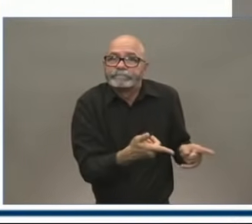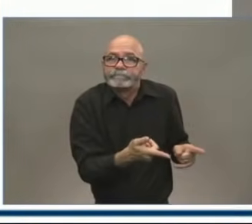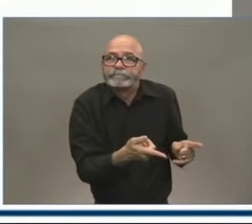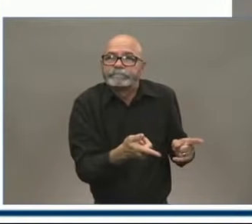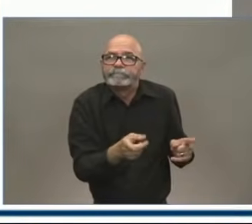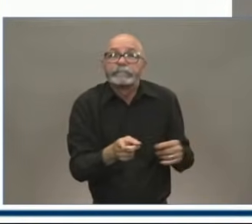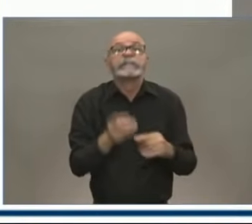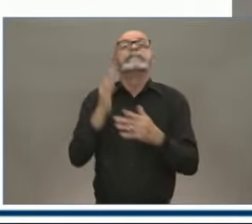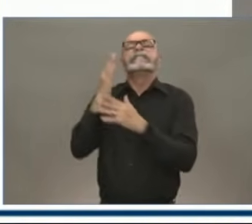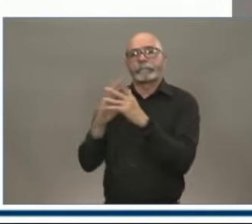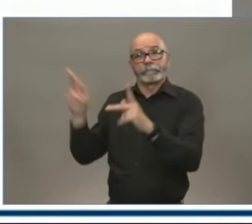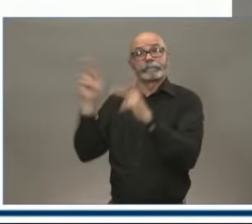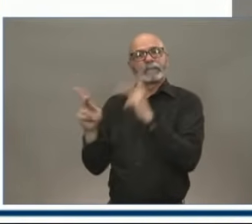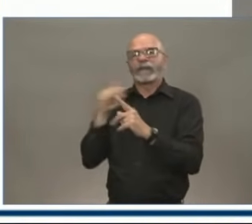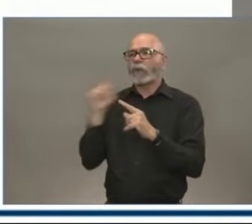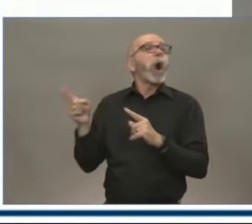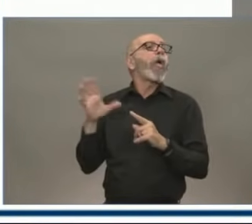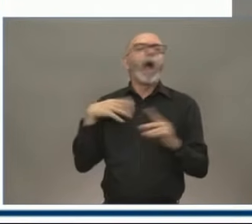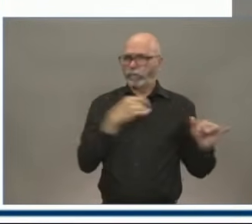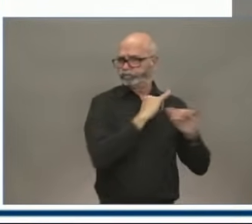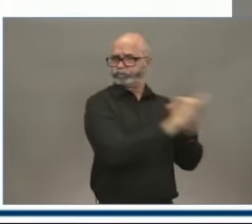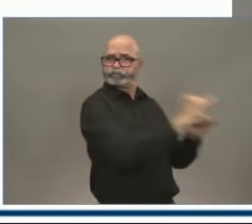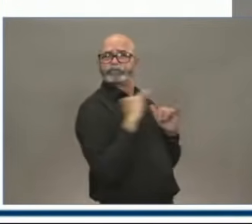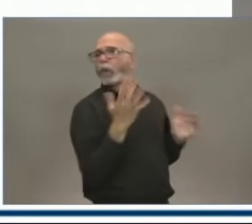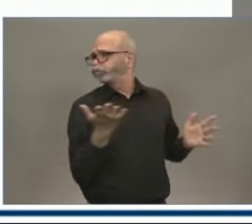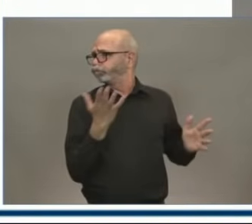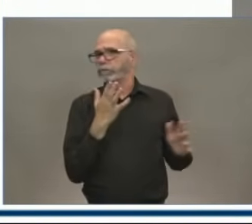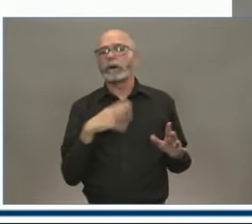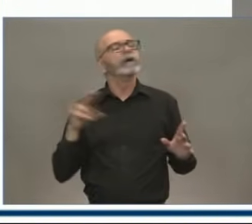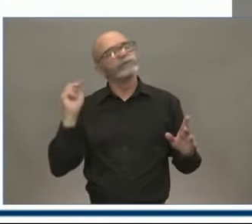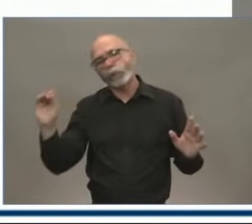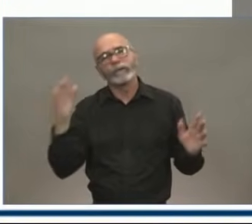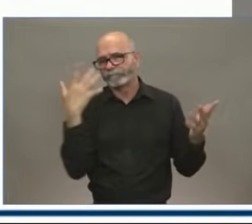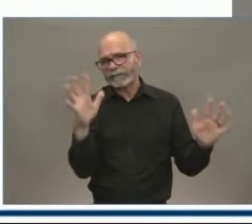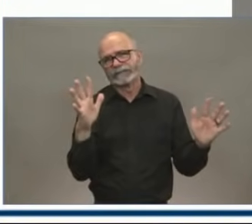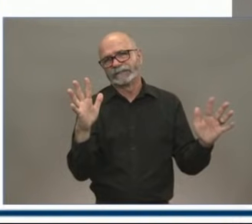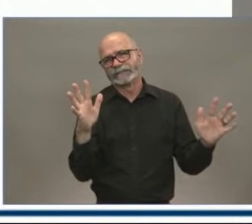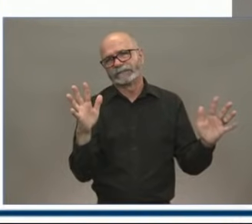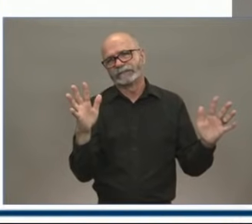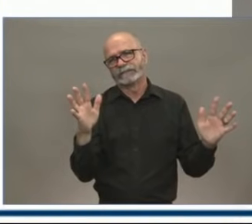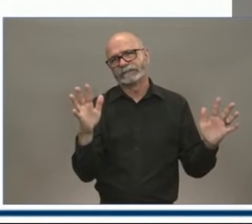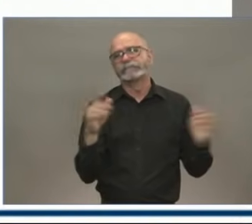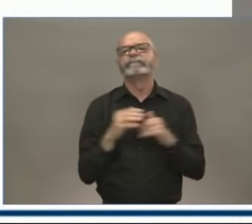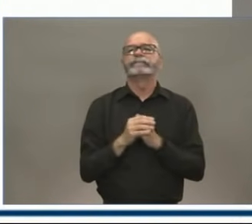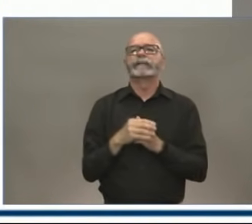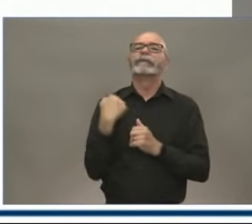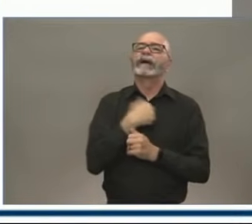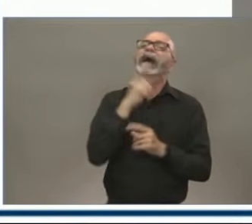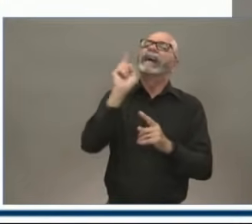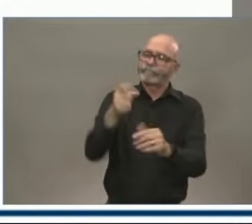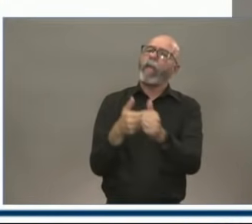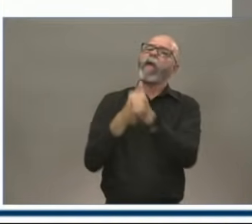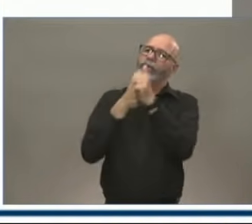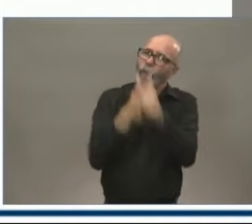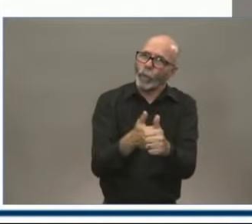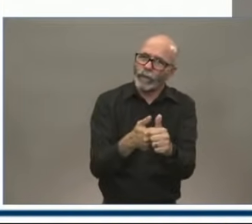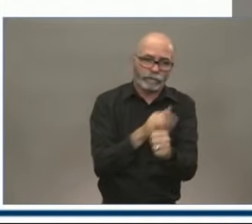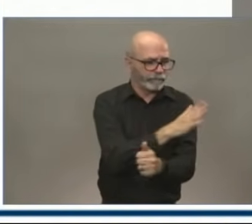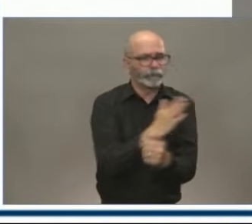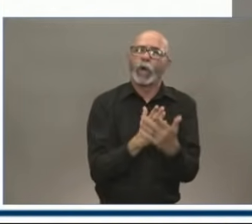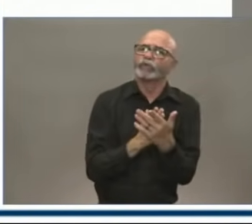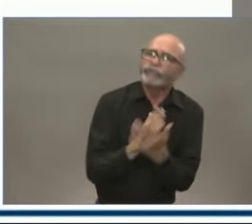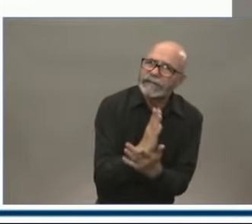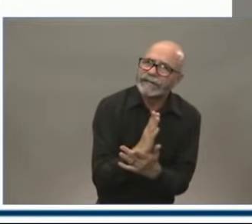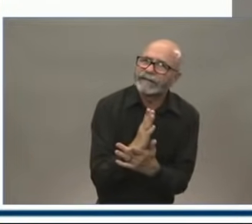not wearing a mask just because you feel you don't want to. This is about rights and responsibilities. People have a right to a